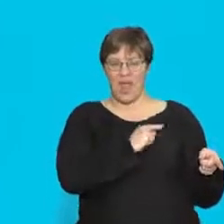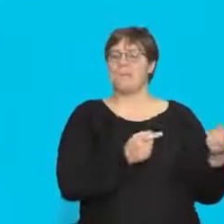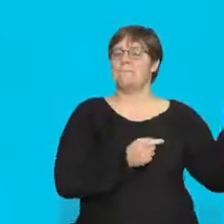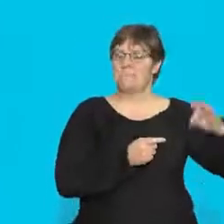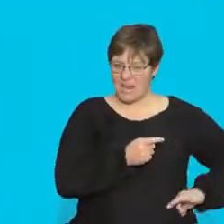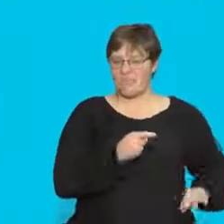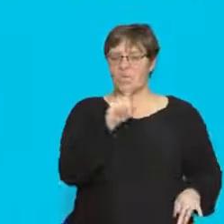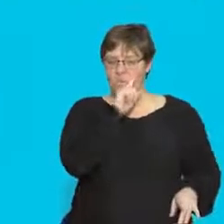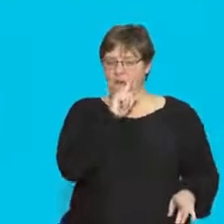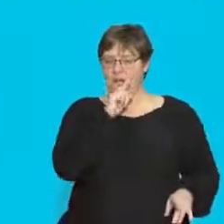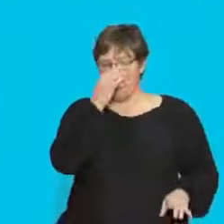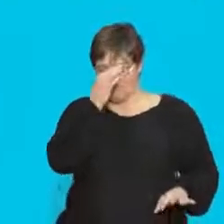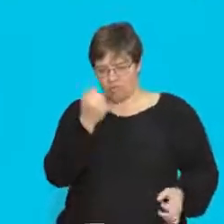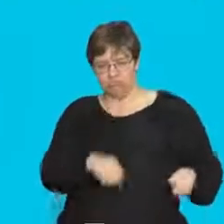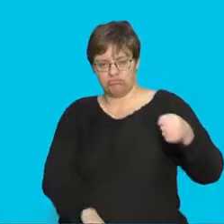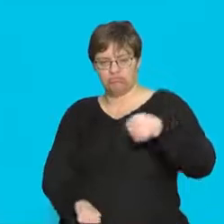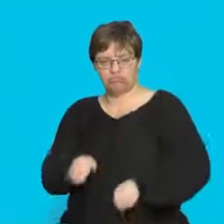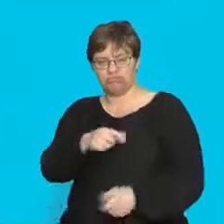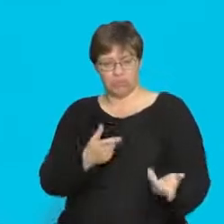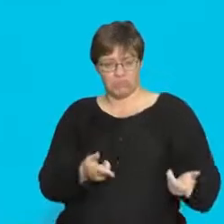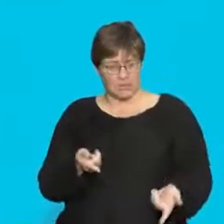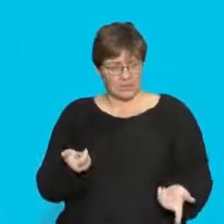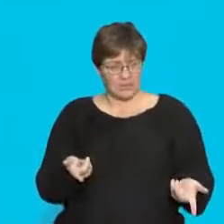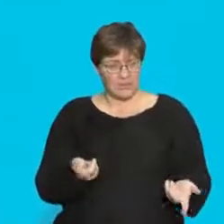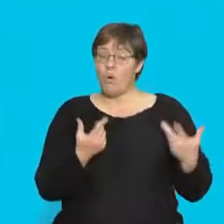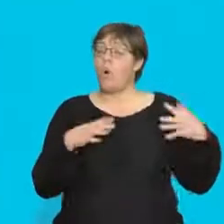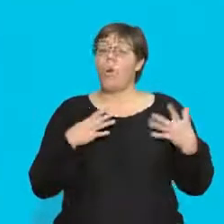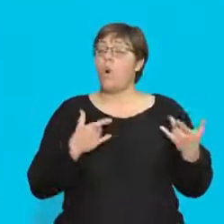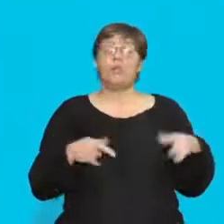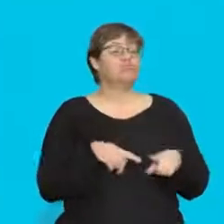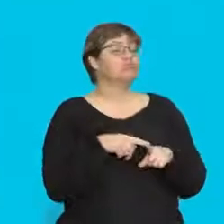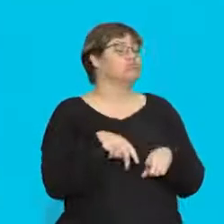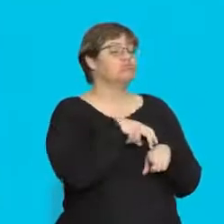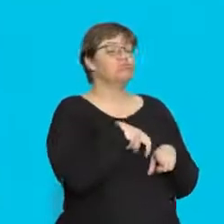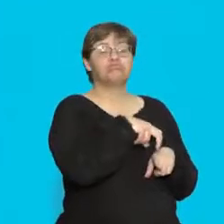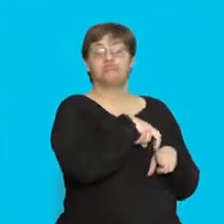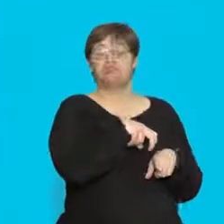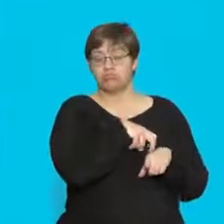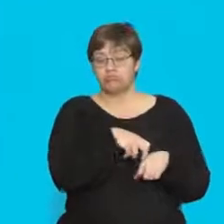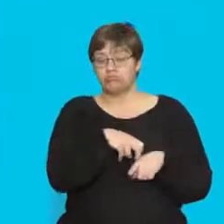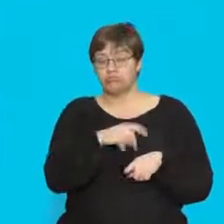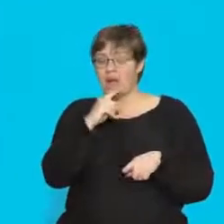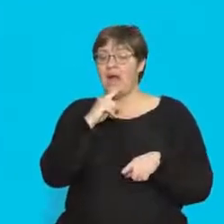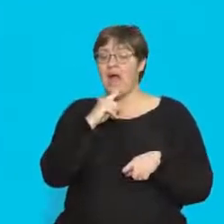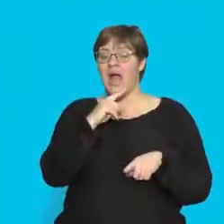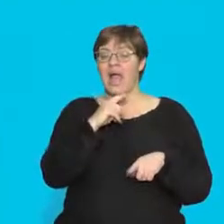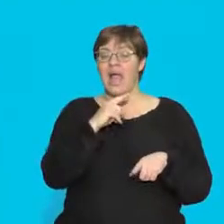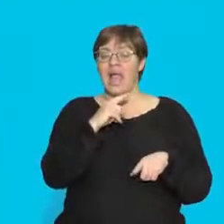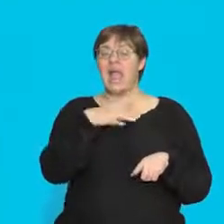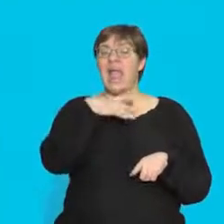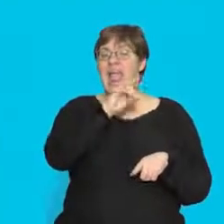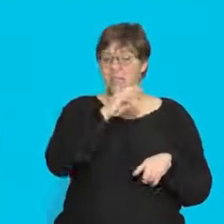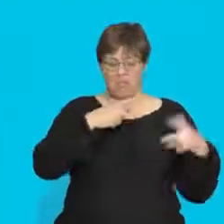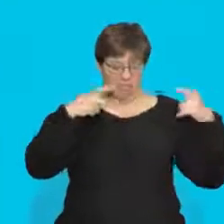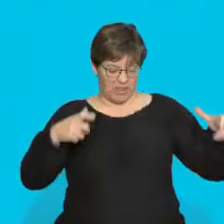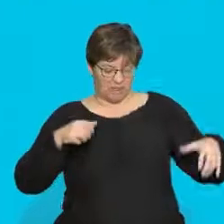the egrets. They are benefiting from this relationship. All they have to do is hang around